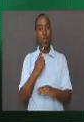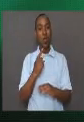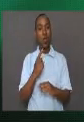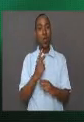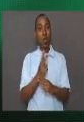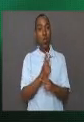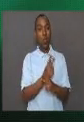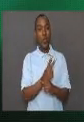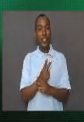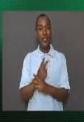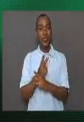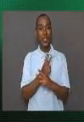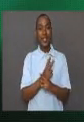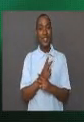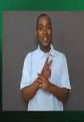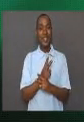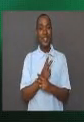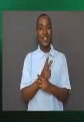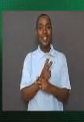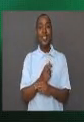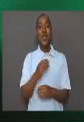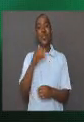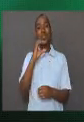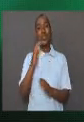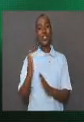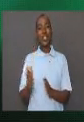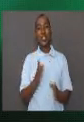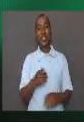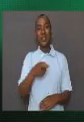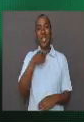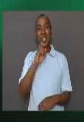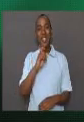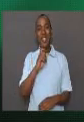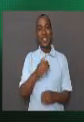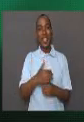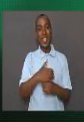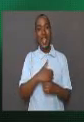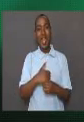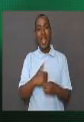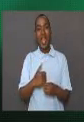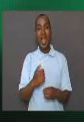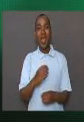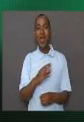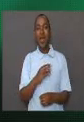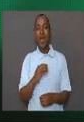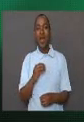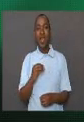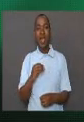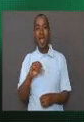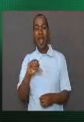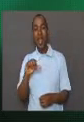make drinks such as edge, ella, and along with the